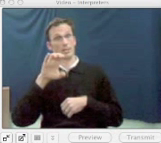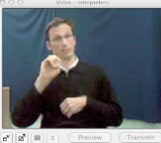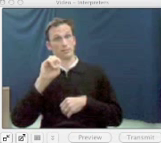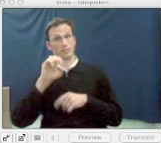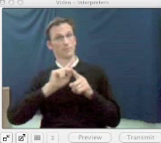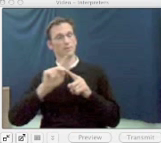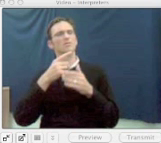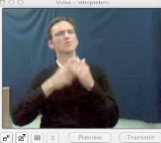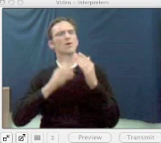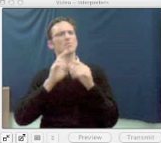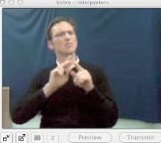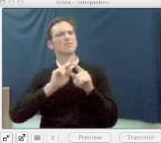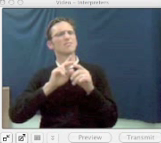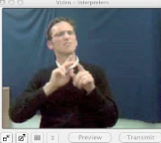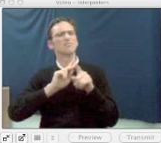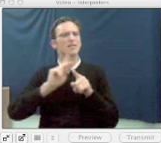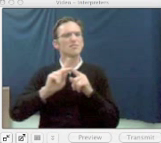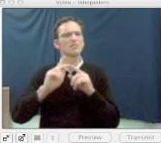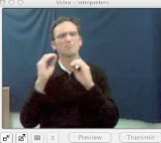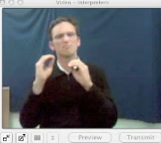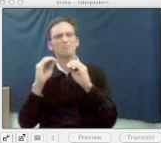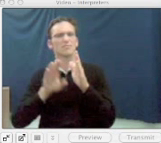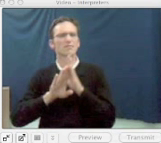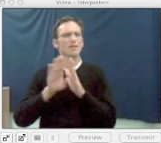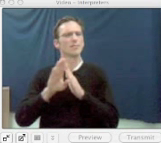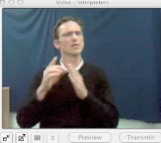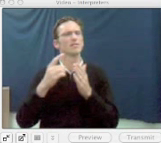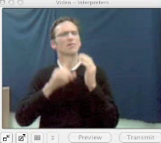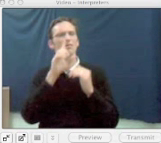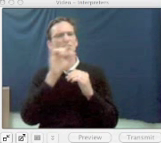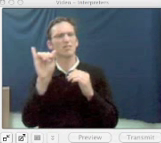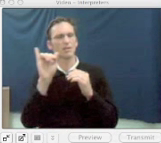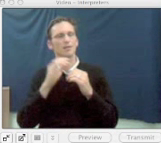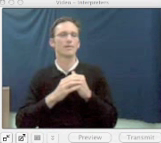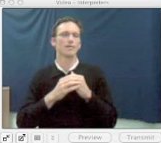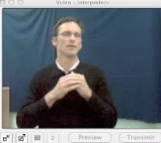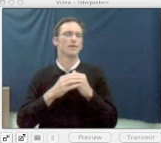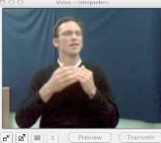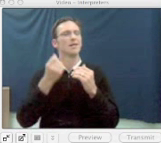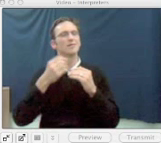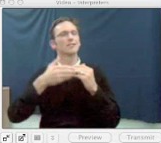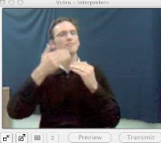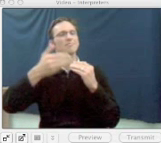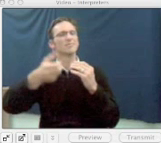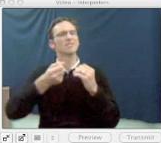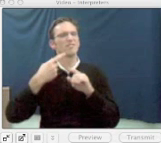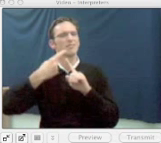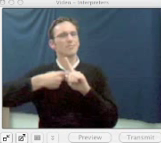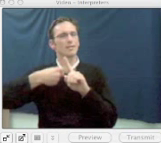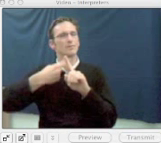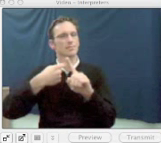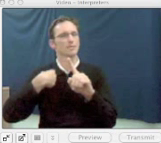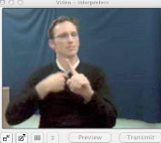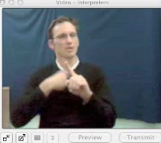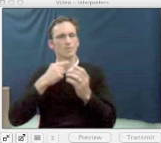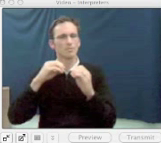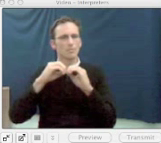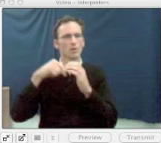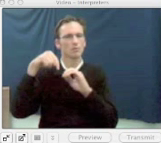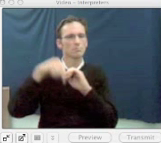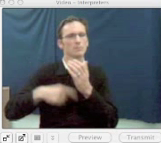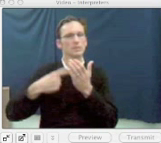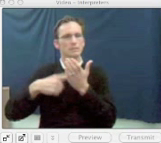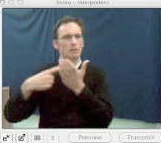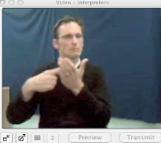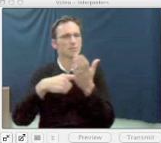Well, we would have to, and again, the majority of our time over the next several months we'll be discussing and looking at these. So these will make more sense then